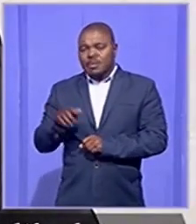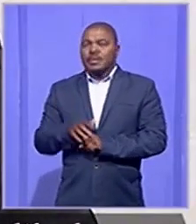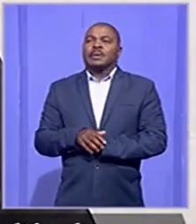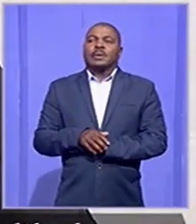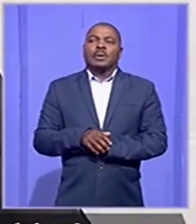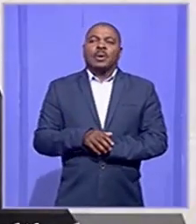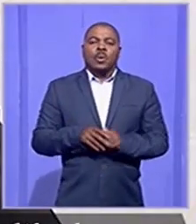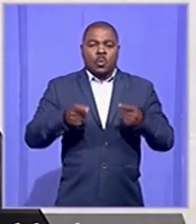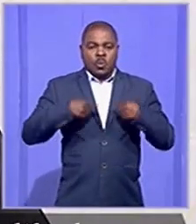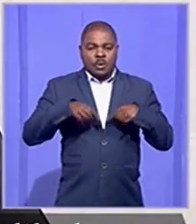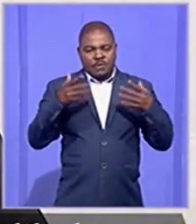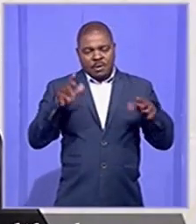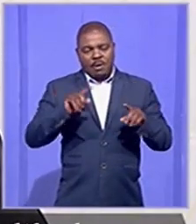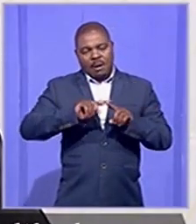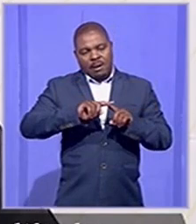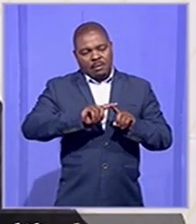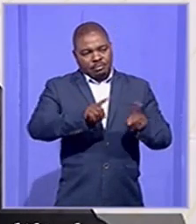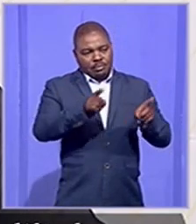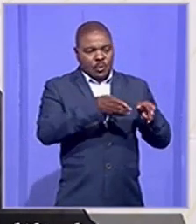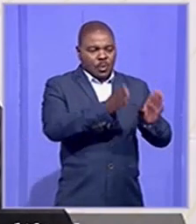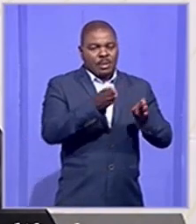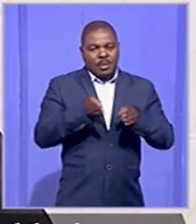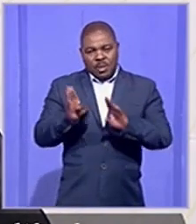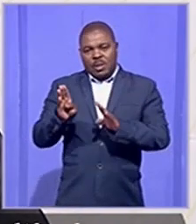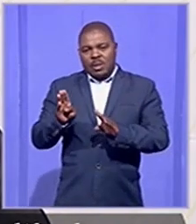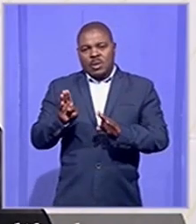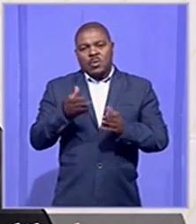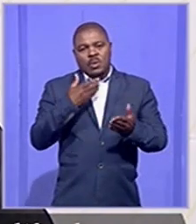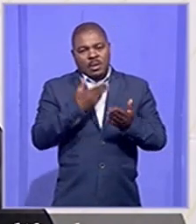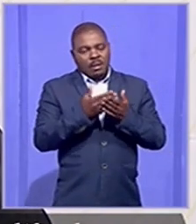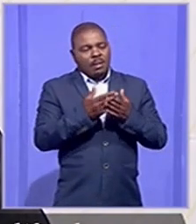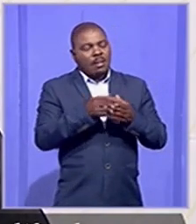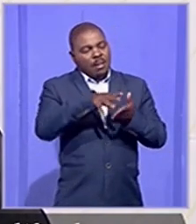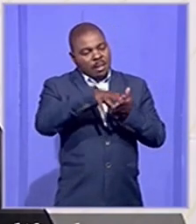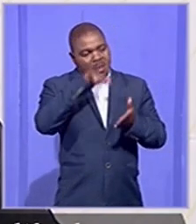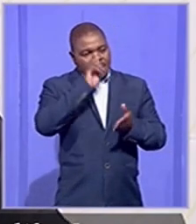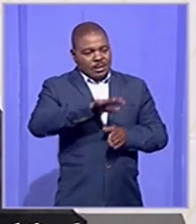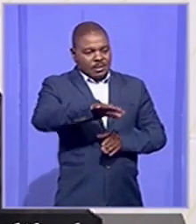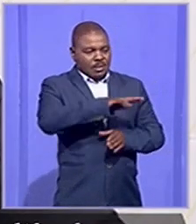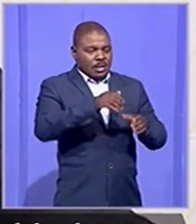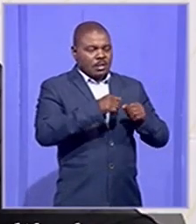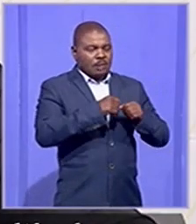we have alternative ways in terms of increasing learning spaces.